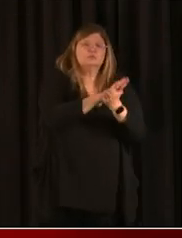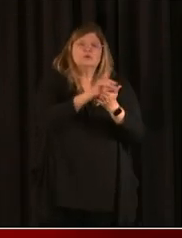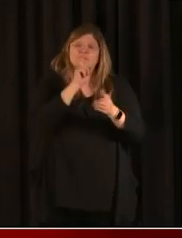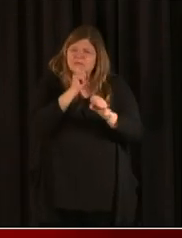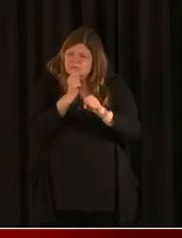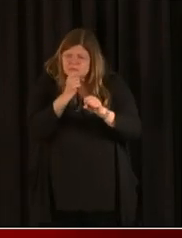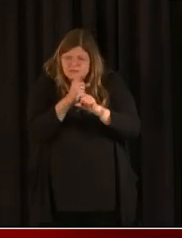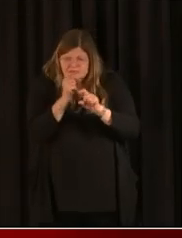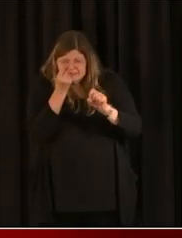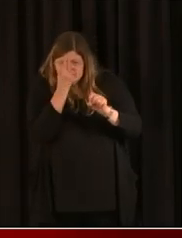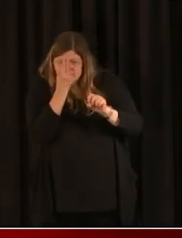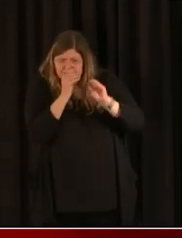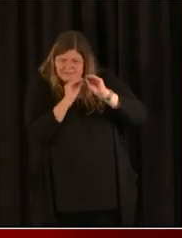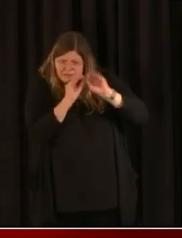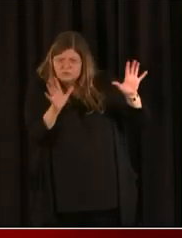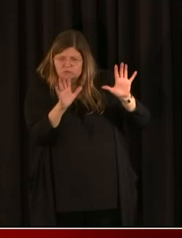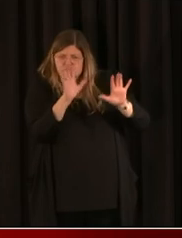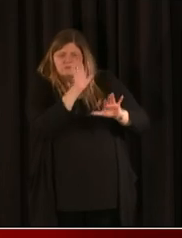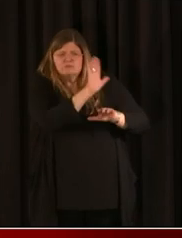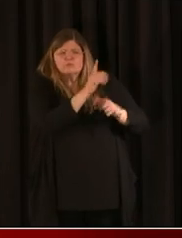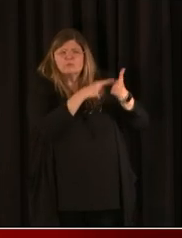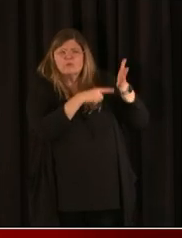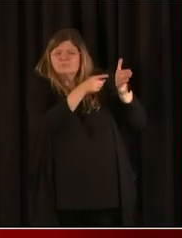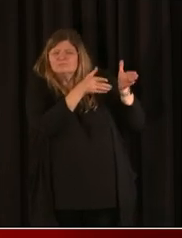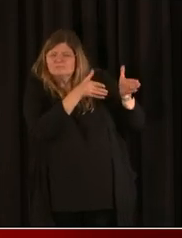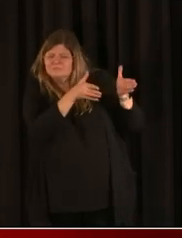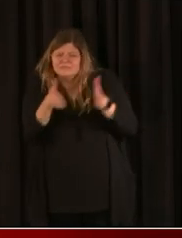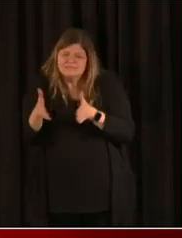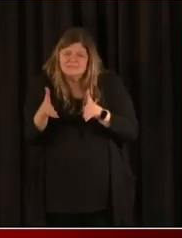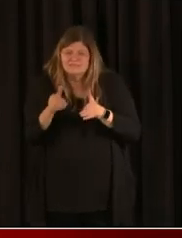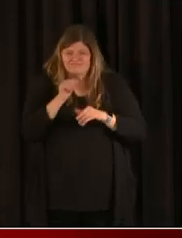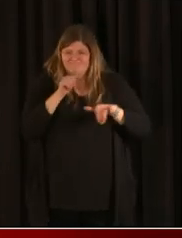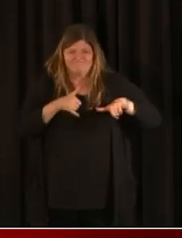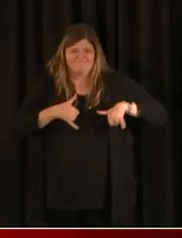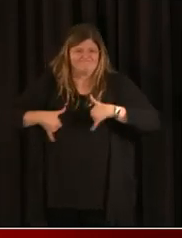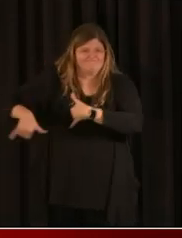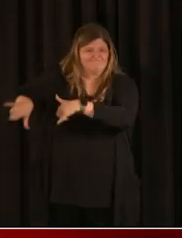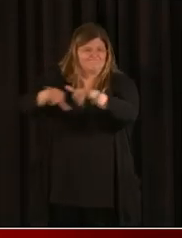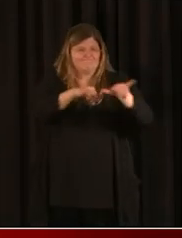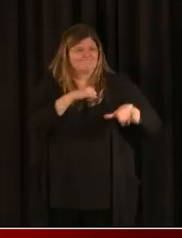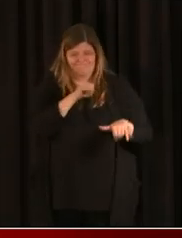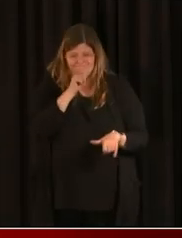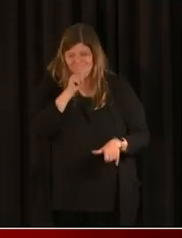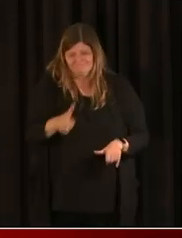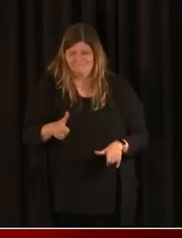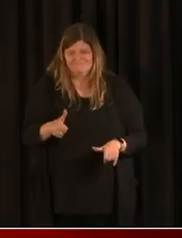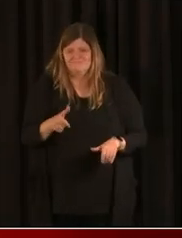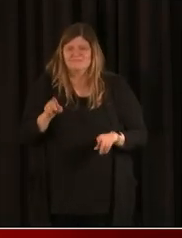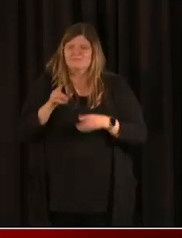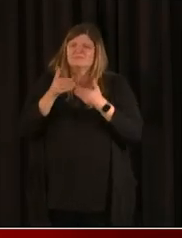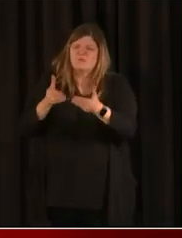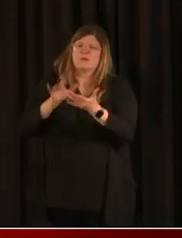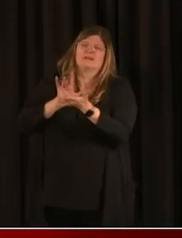understand what options are available to your student.